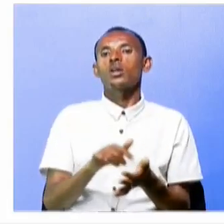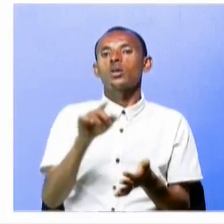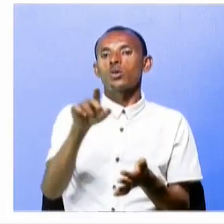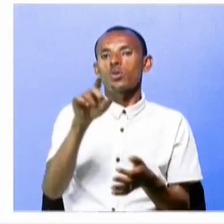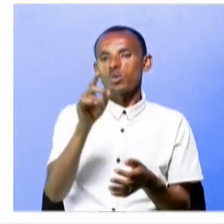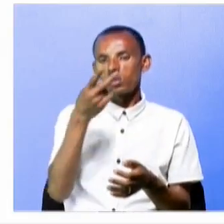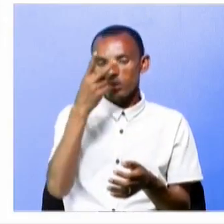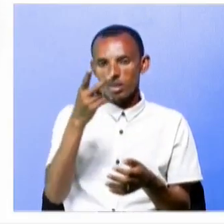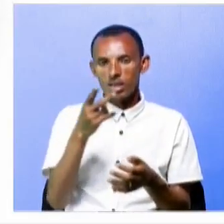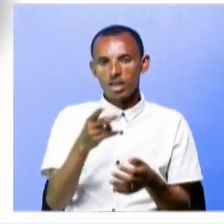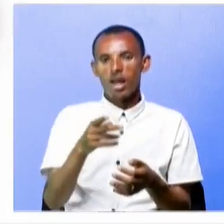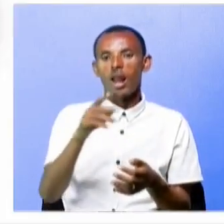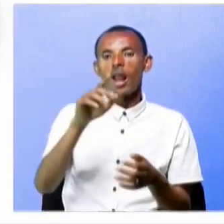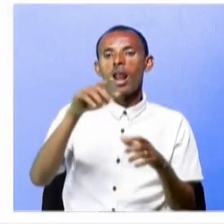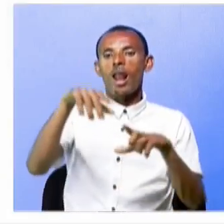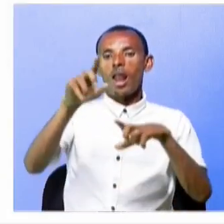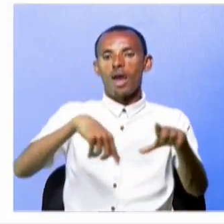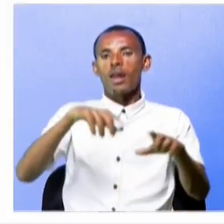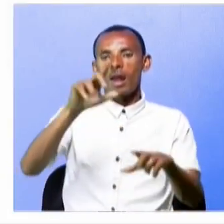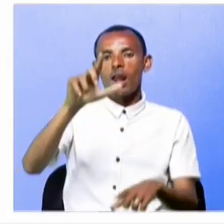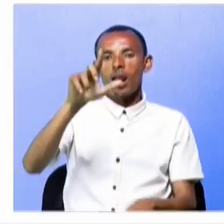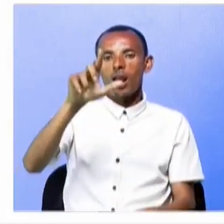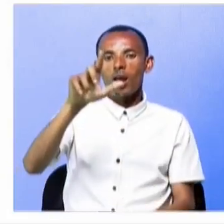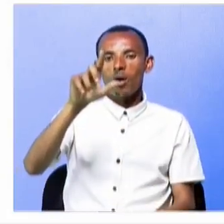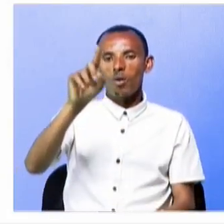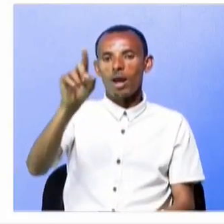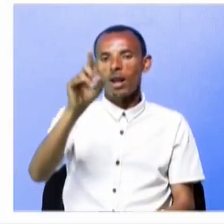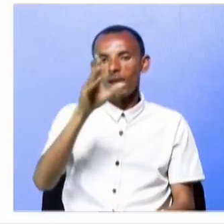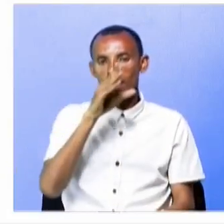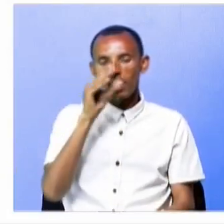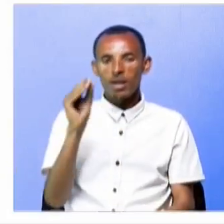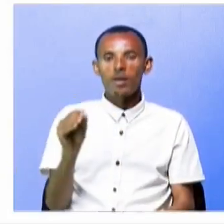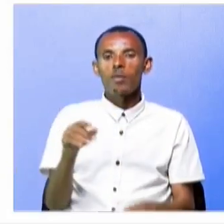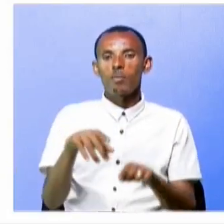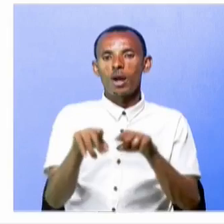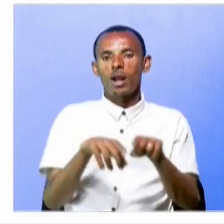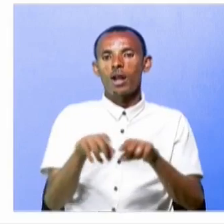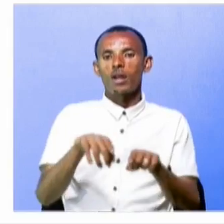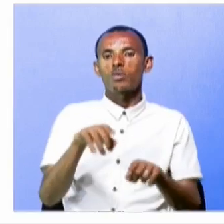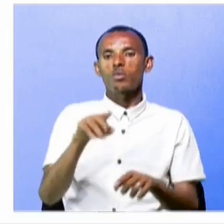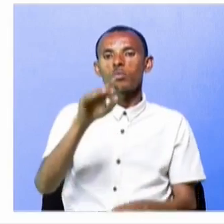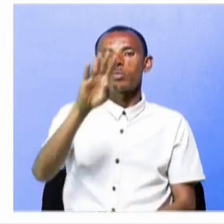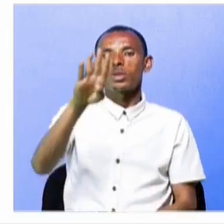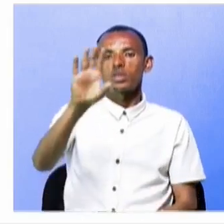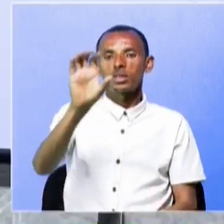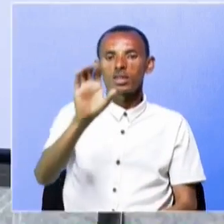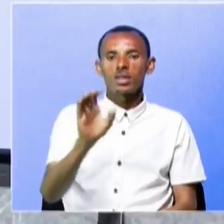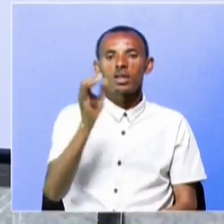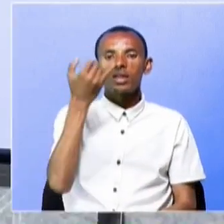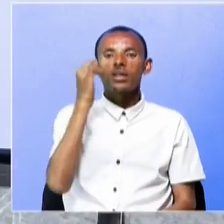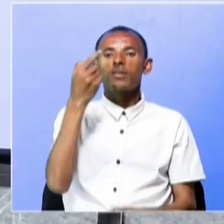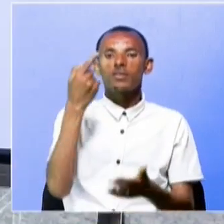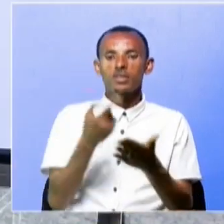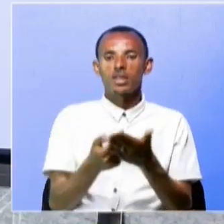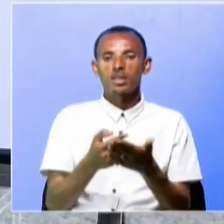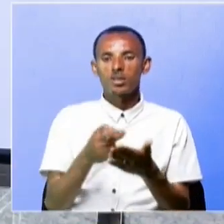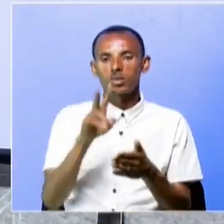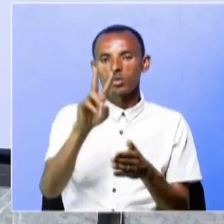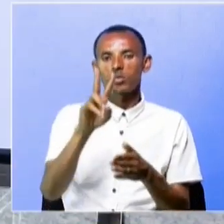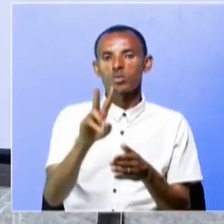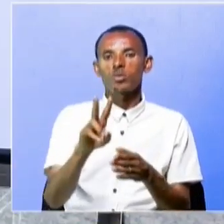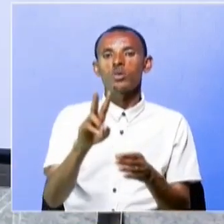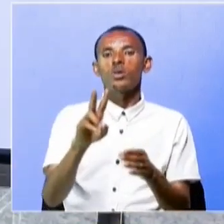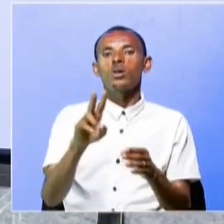line, L1, which is supposed to be parallel to BC. If this construction